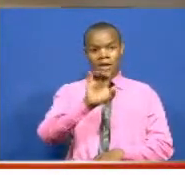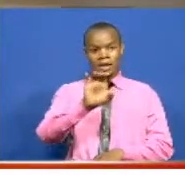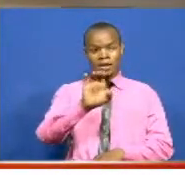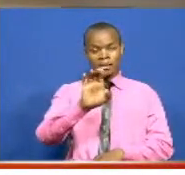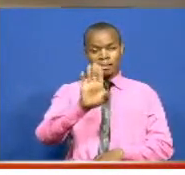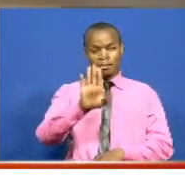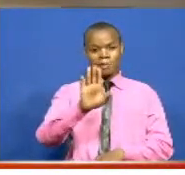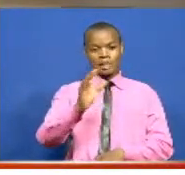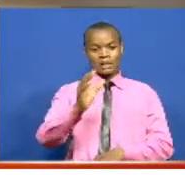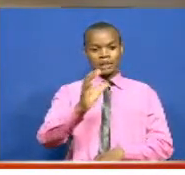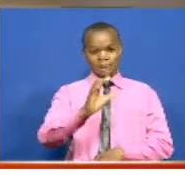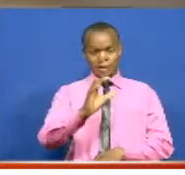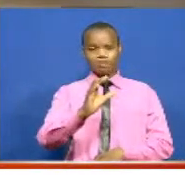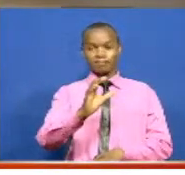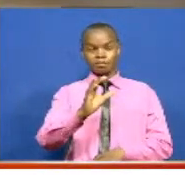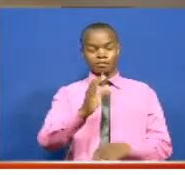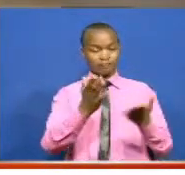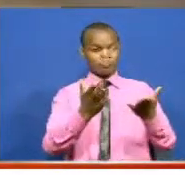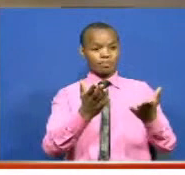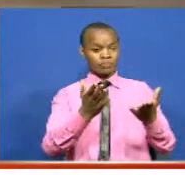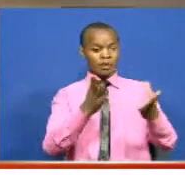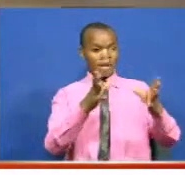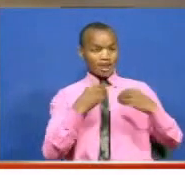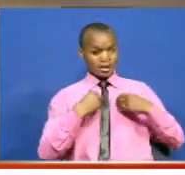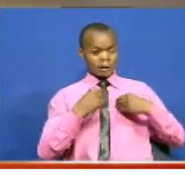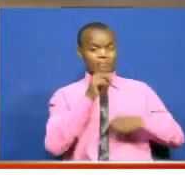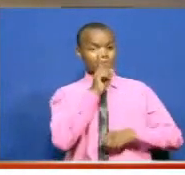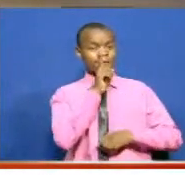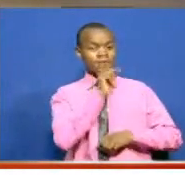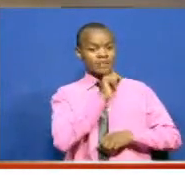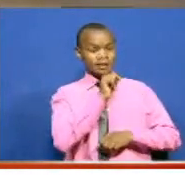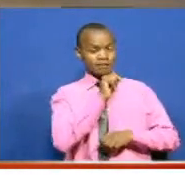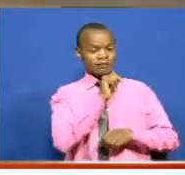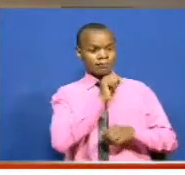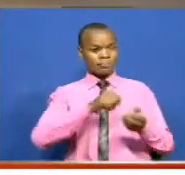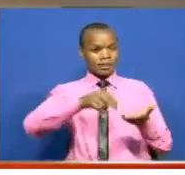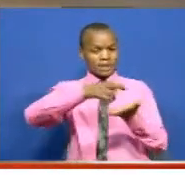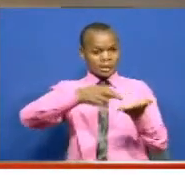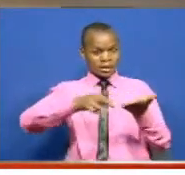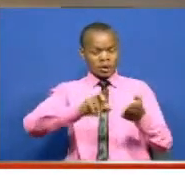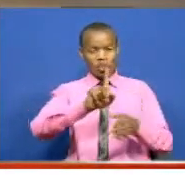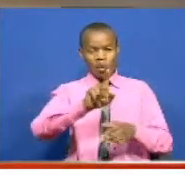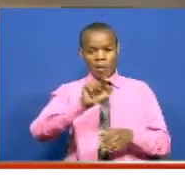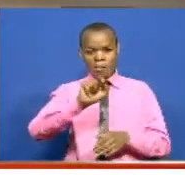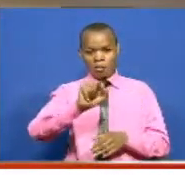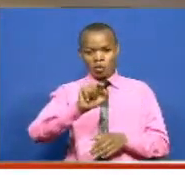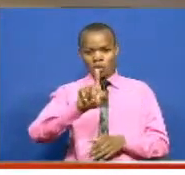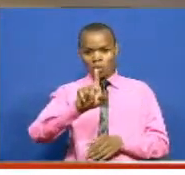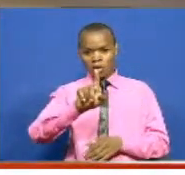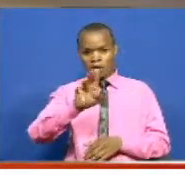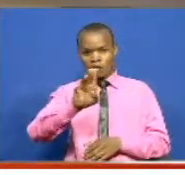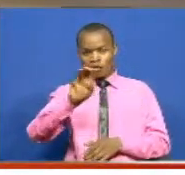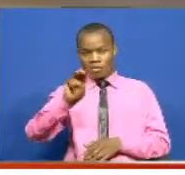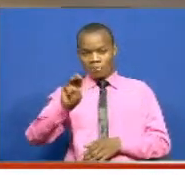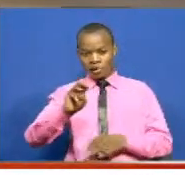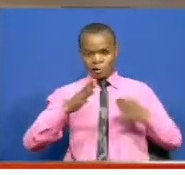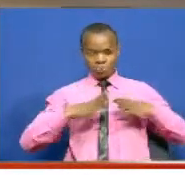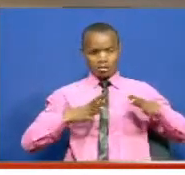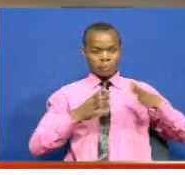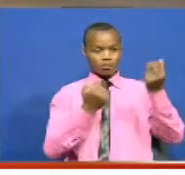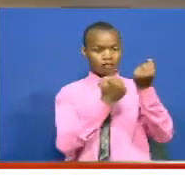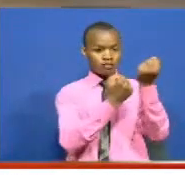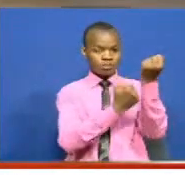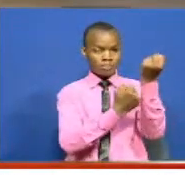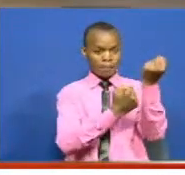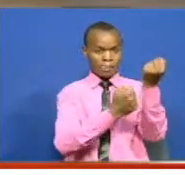after the commission approved signatures of 1.14 million registered voters who support the constitutional amendment